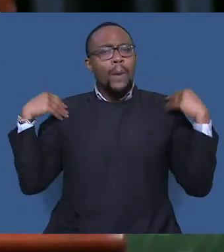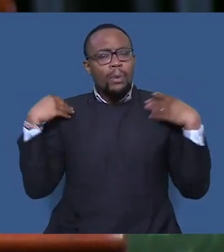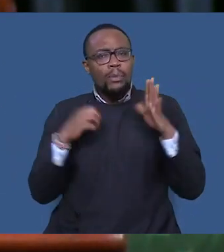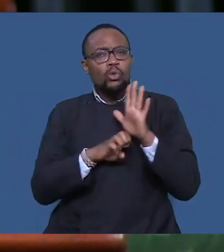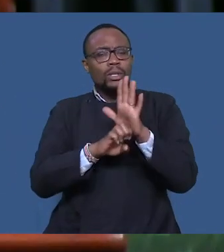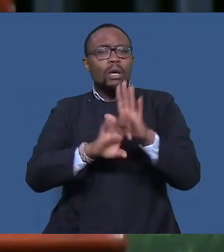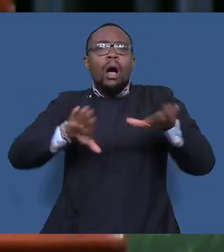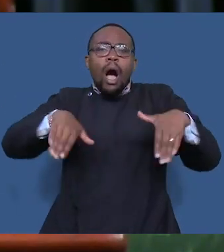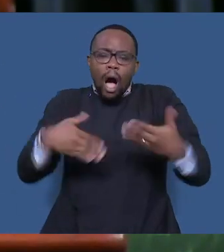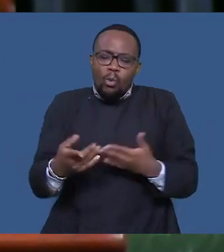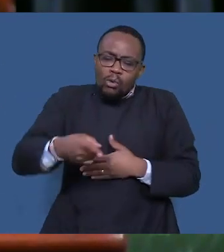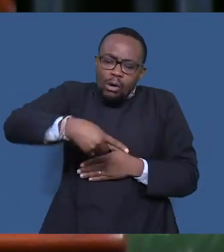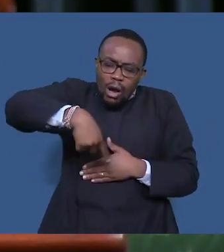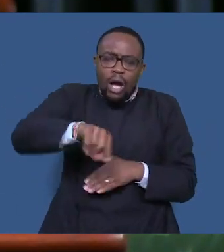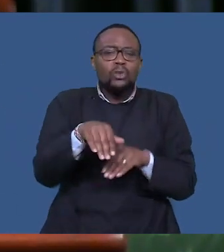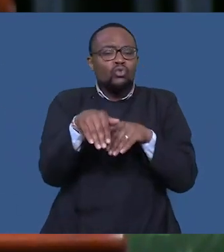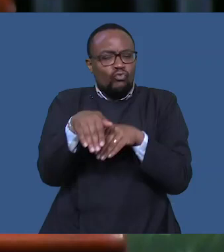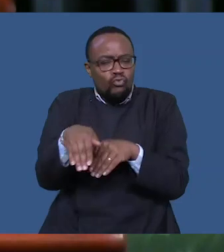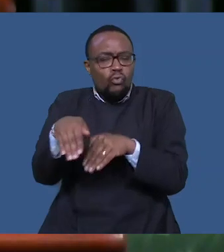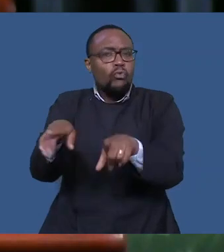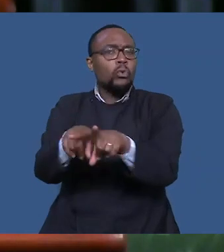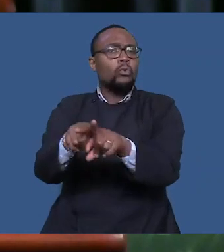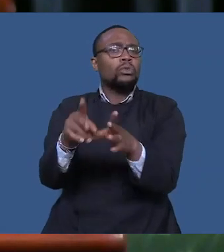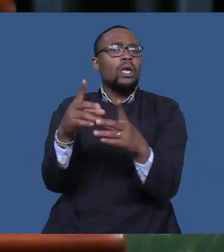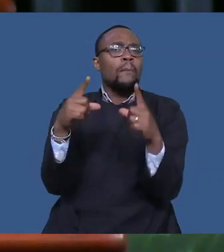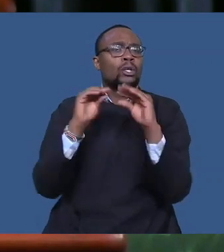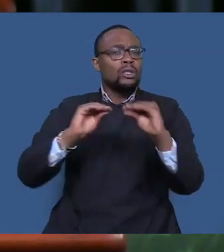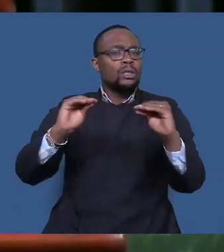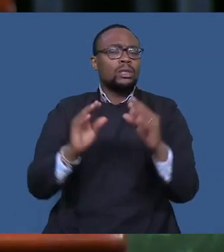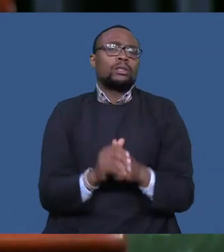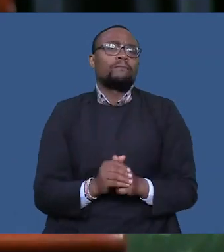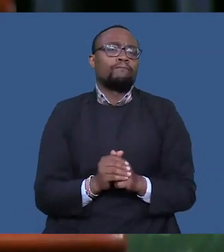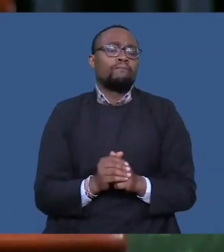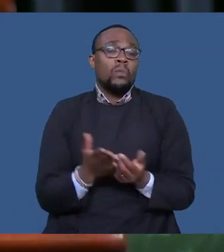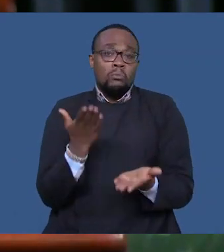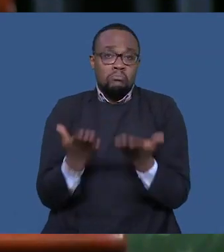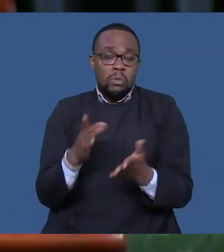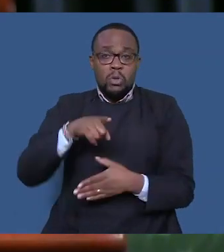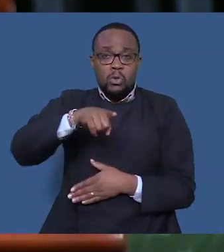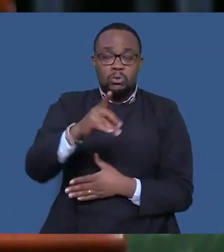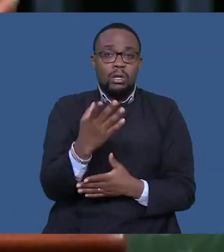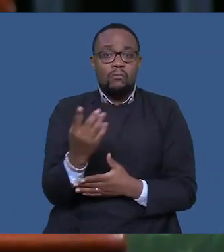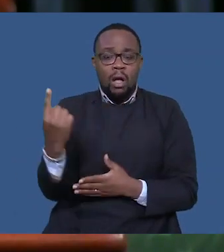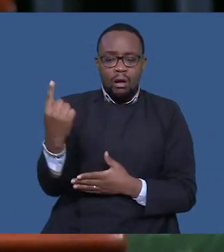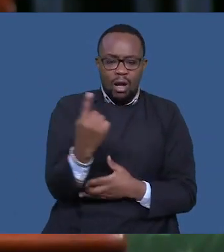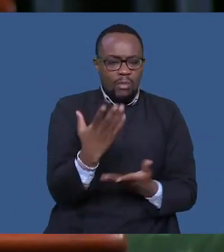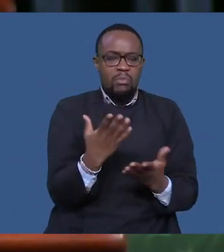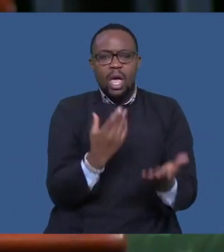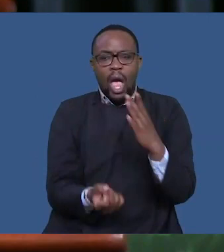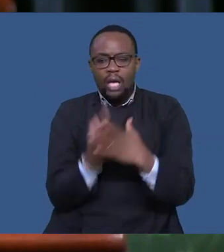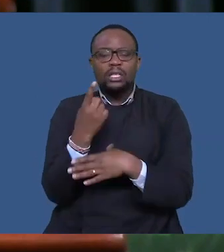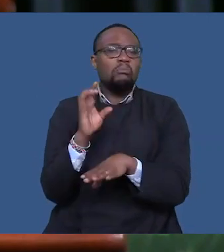do we make that apply to us, because probably you may not have been called to establish a